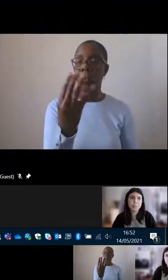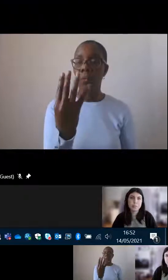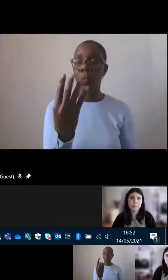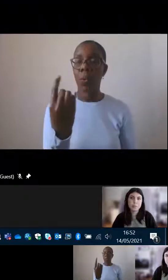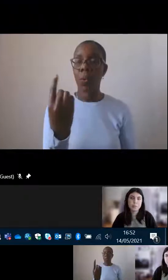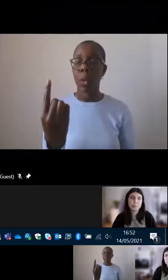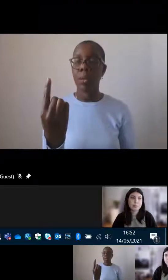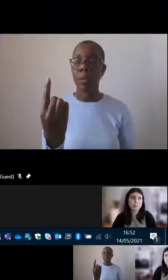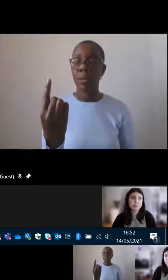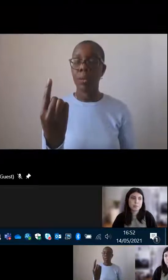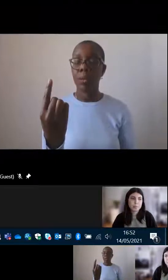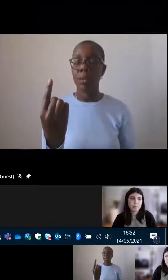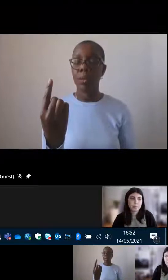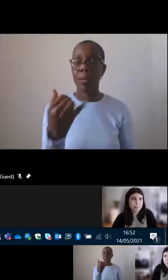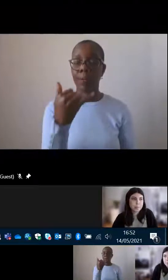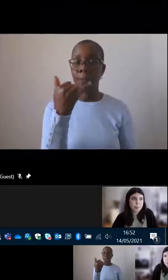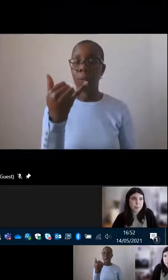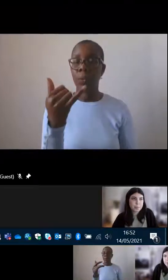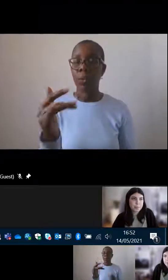0208432041.